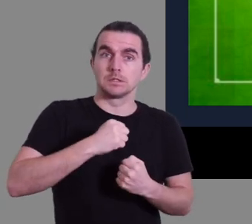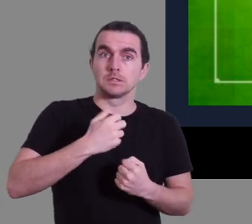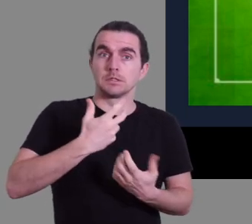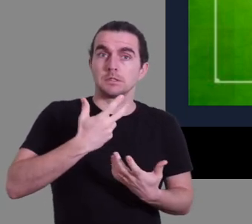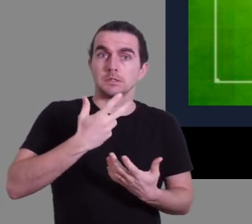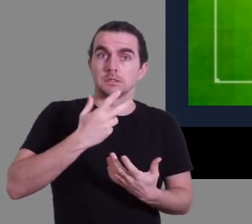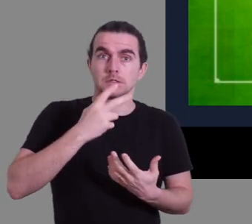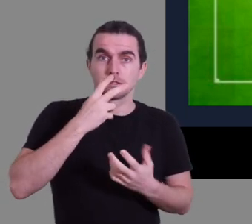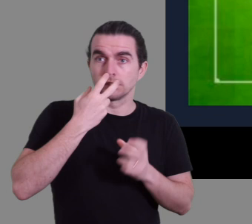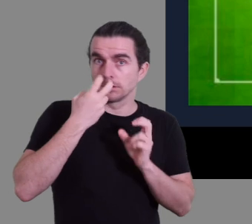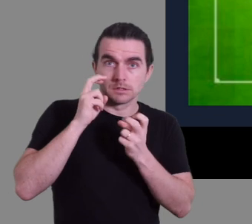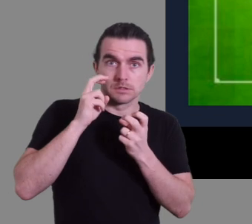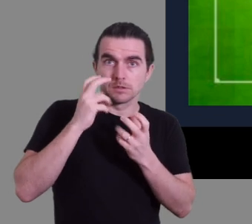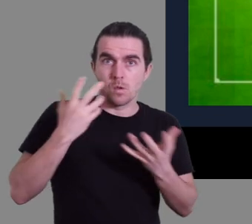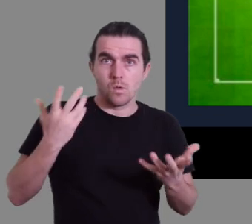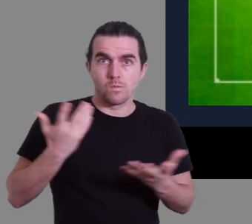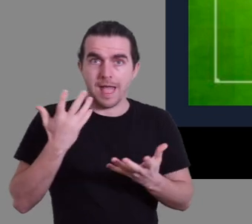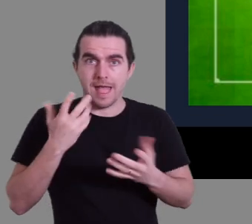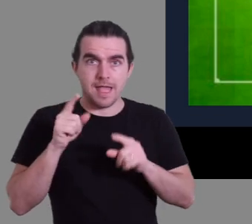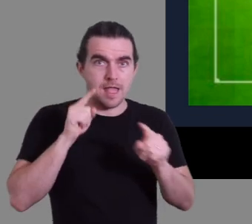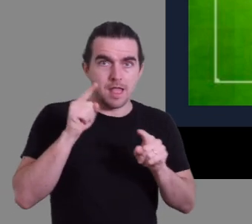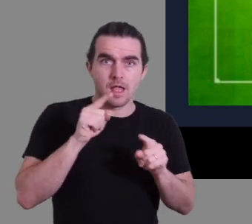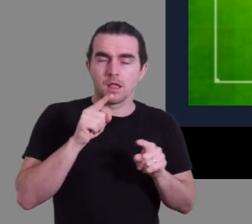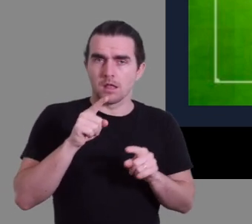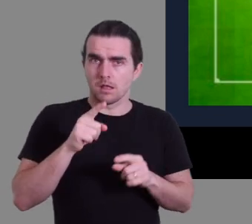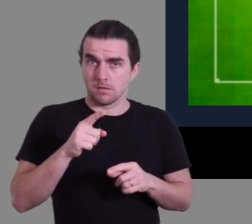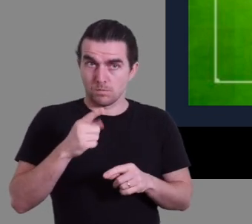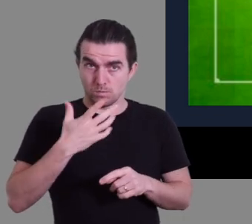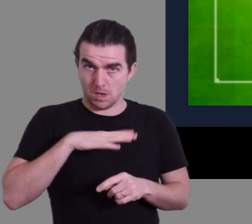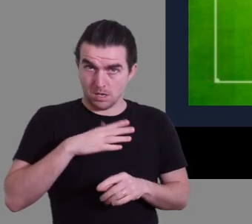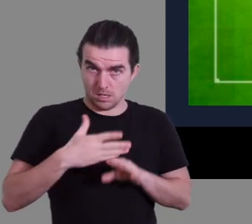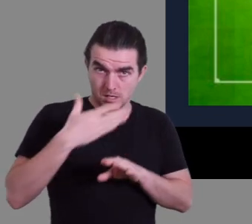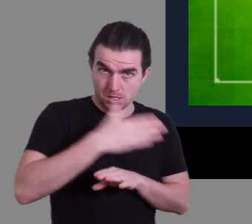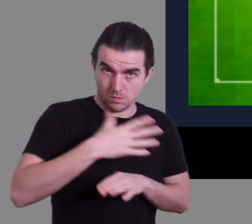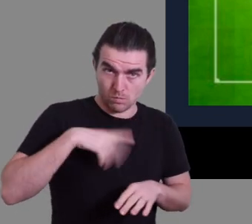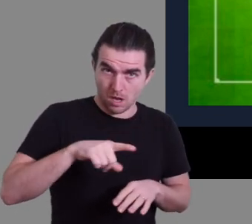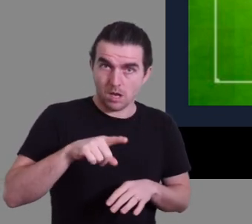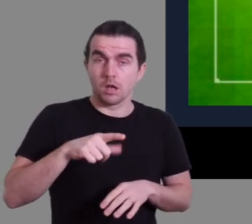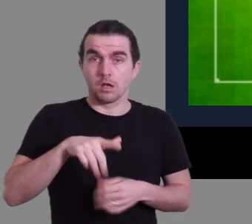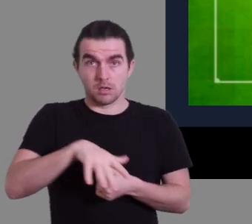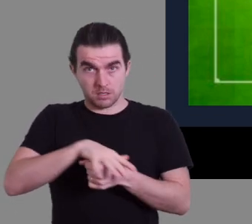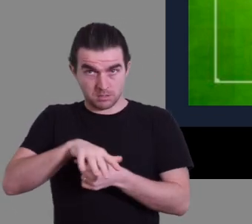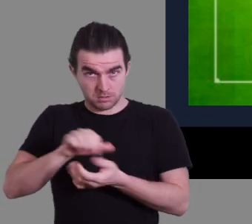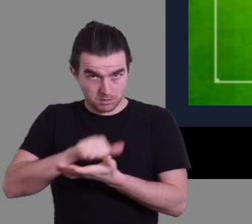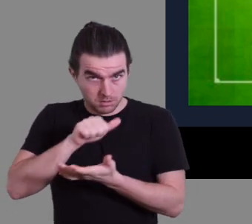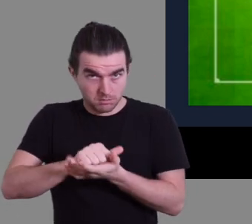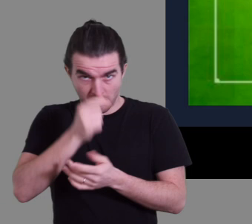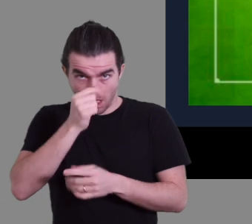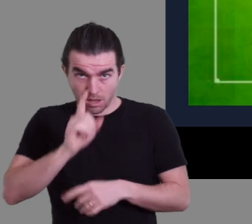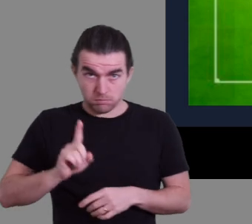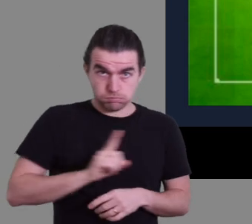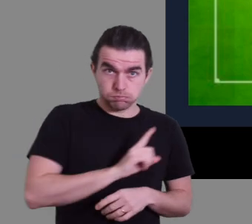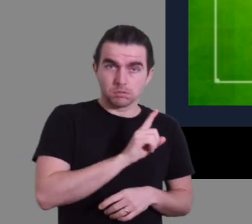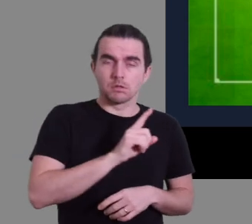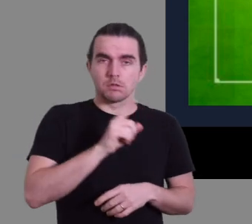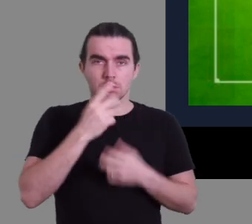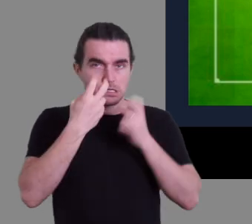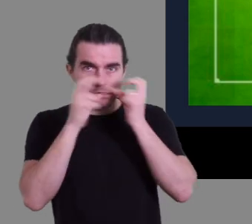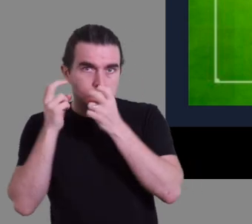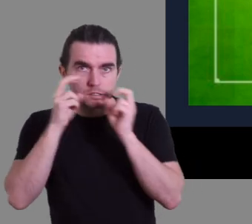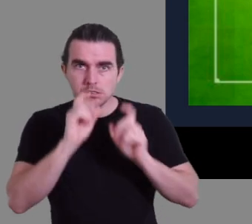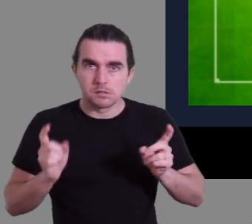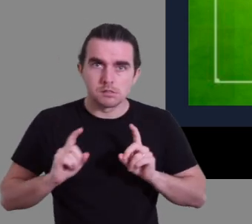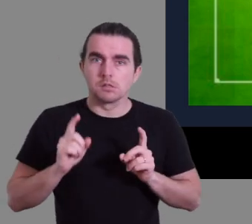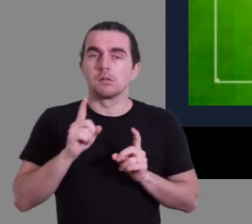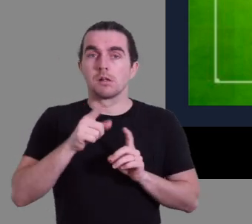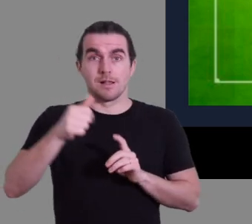off. So straight away we're looking at where's his position now? Where does he want to go to? So his positional play to drop off. We're looking at